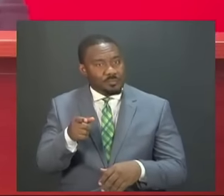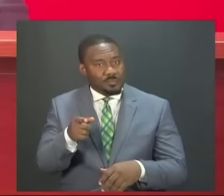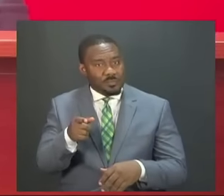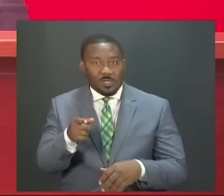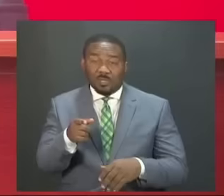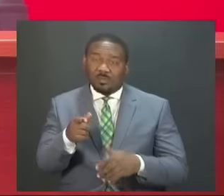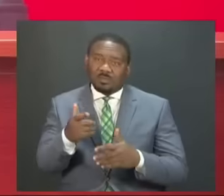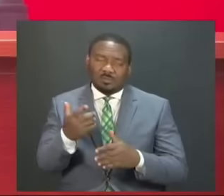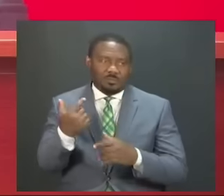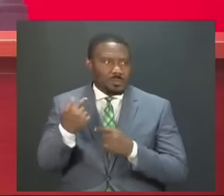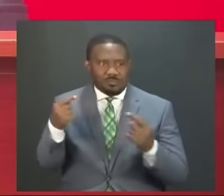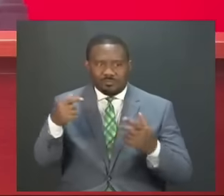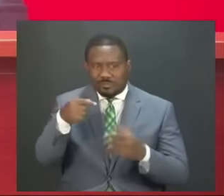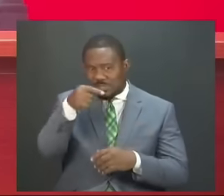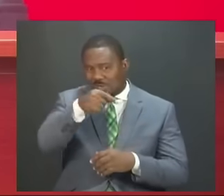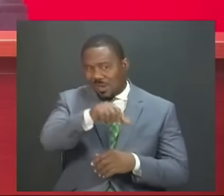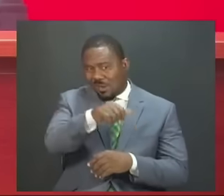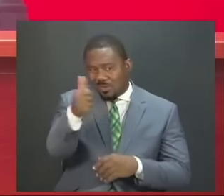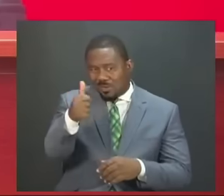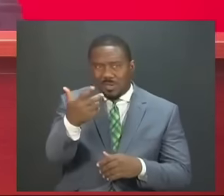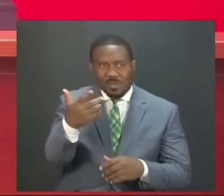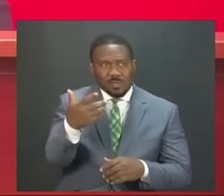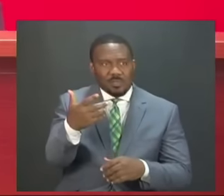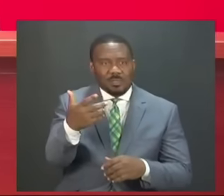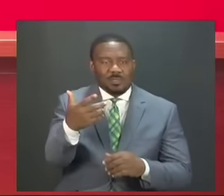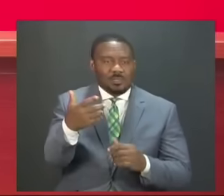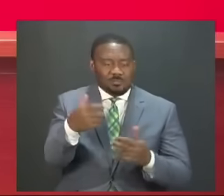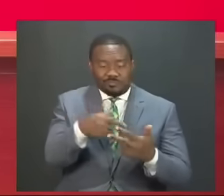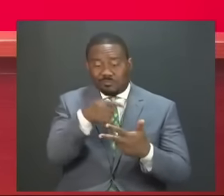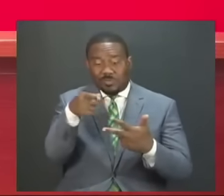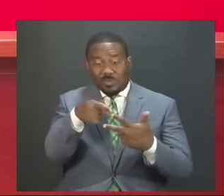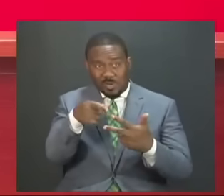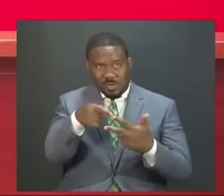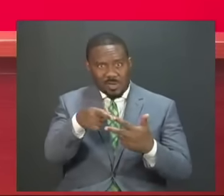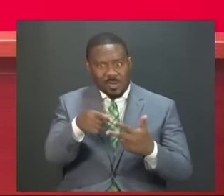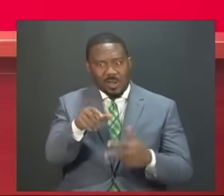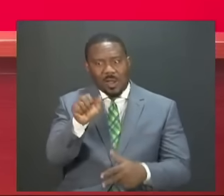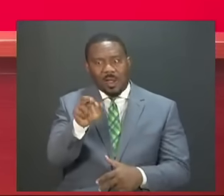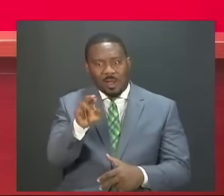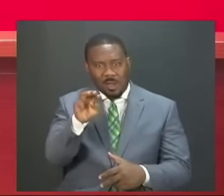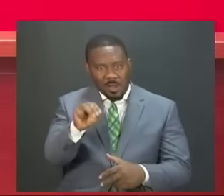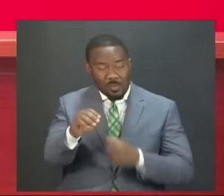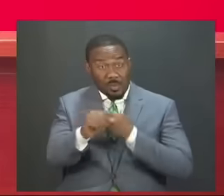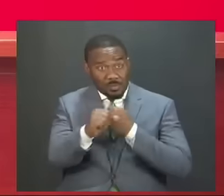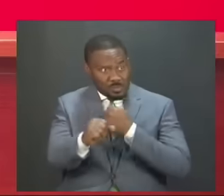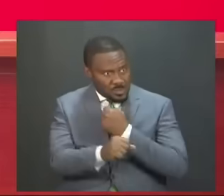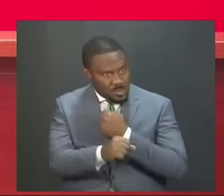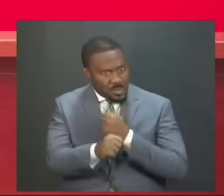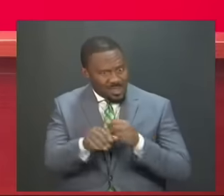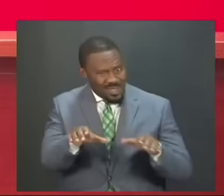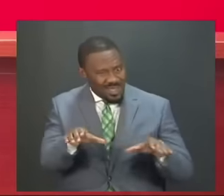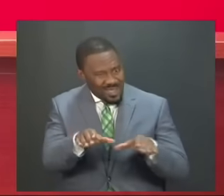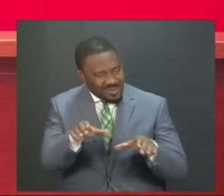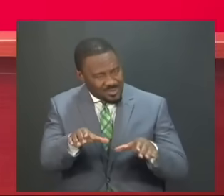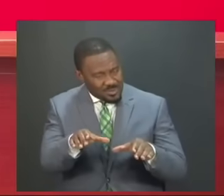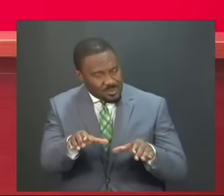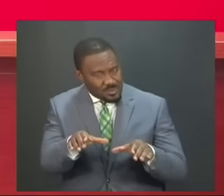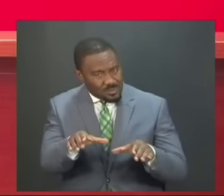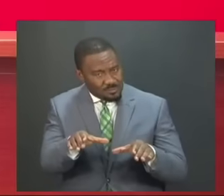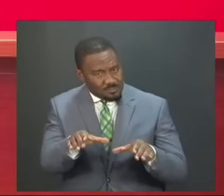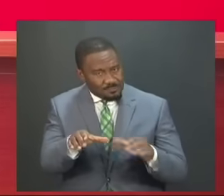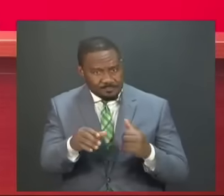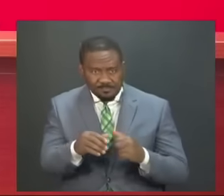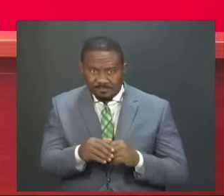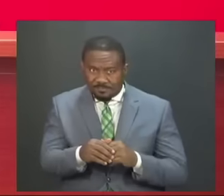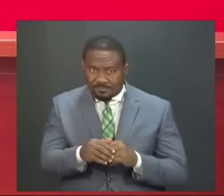state takes action on a matter pending before it, even when there